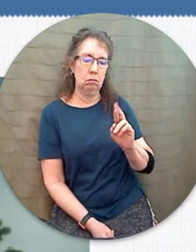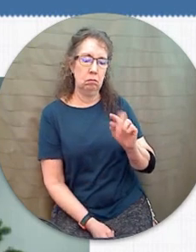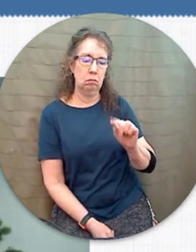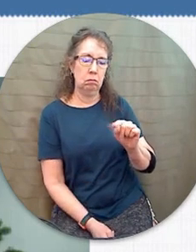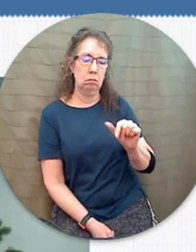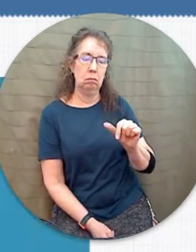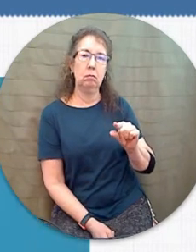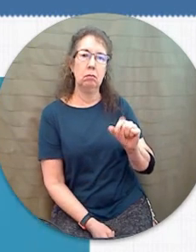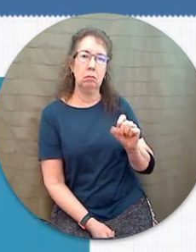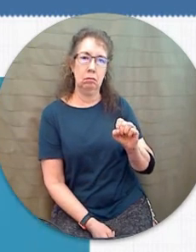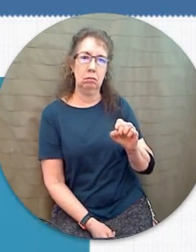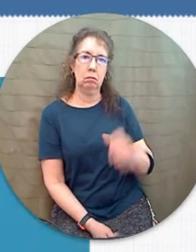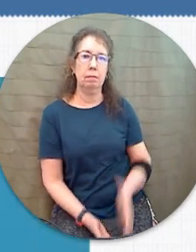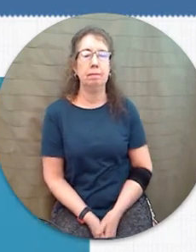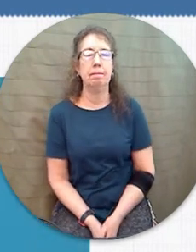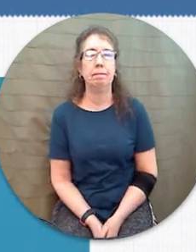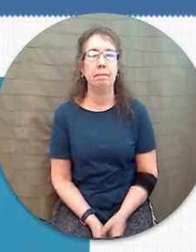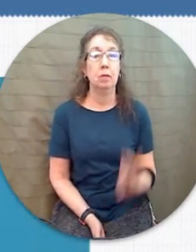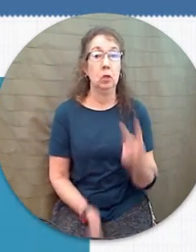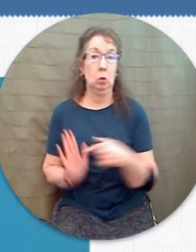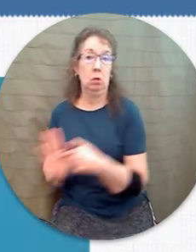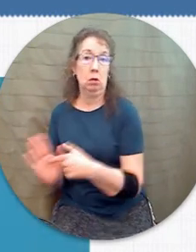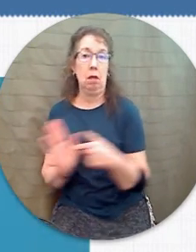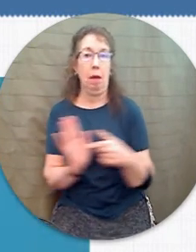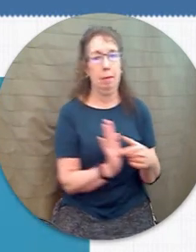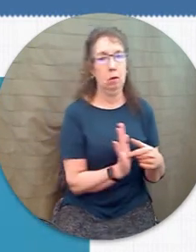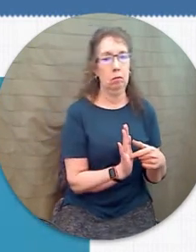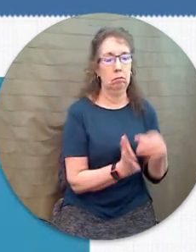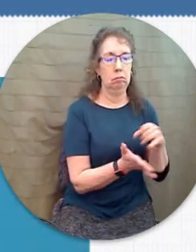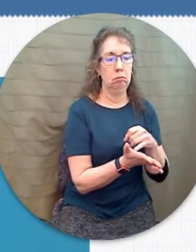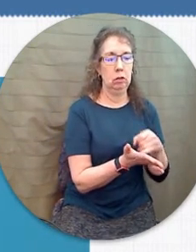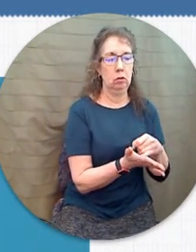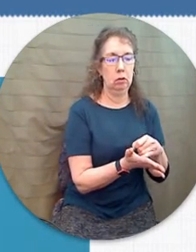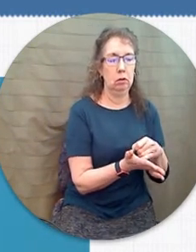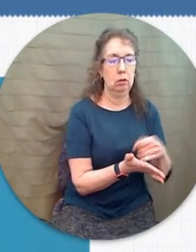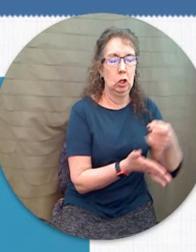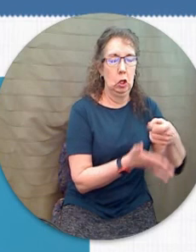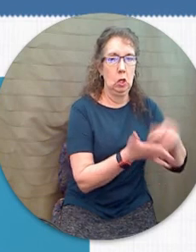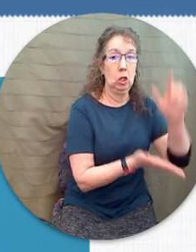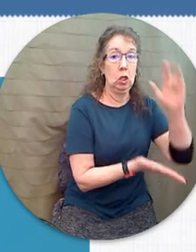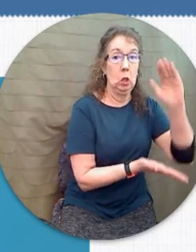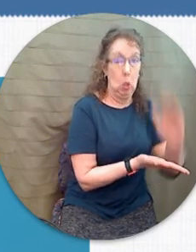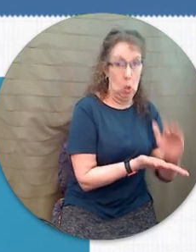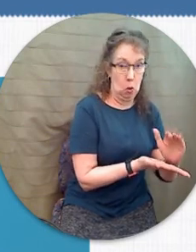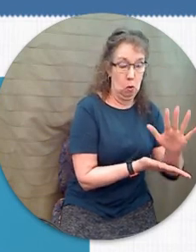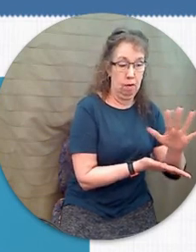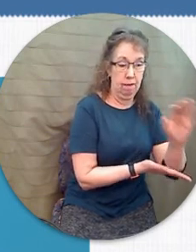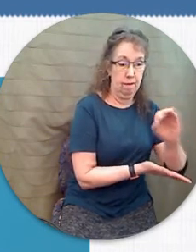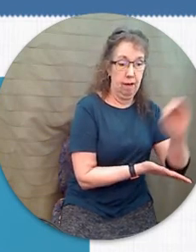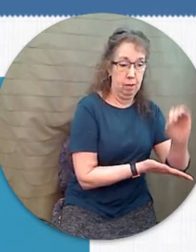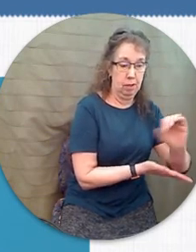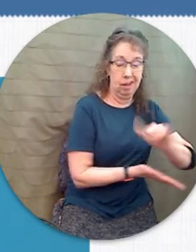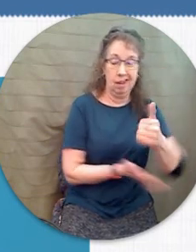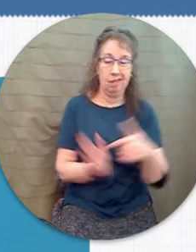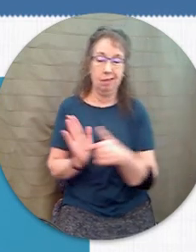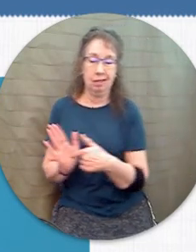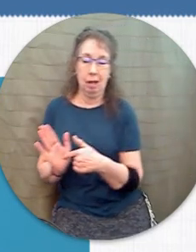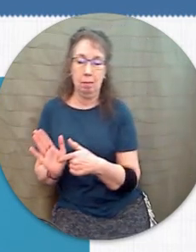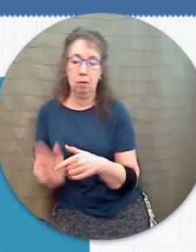2 scenarios here. One where interest rates are low at 5%, and one where interest rates are high at